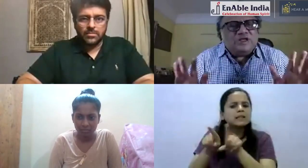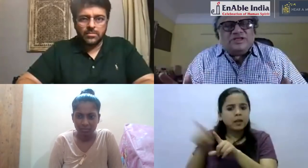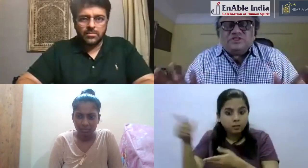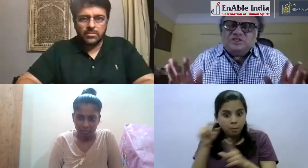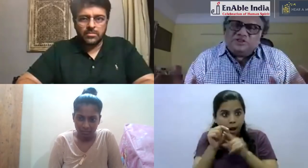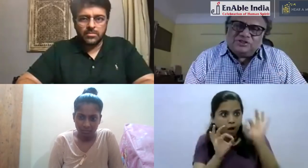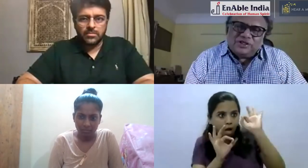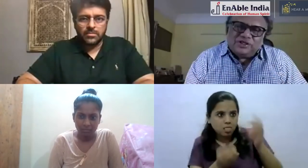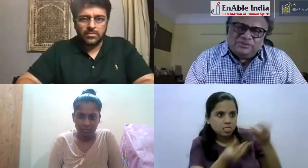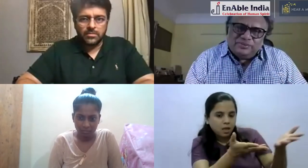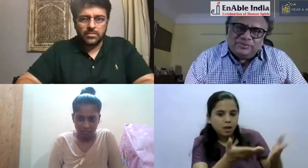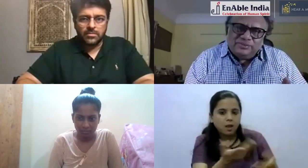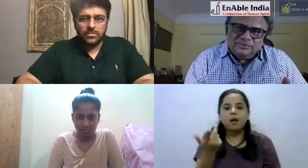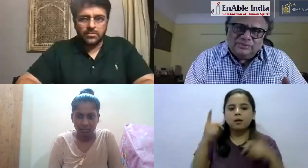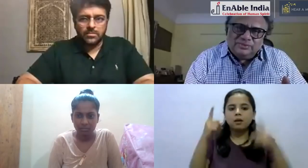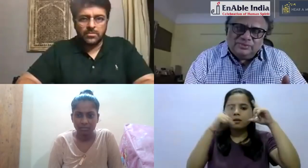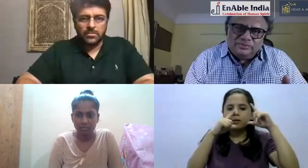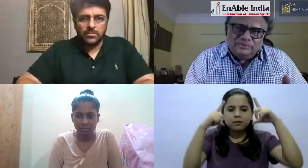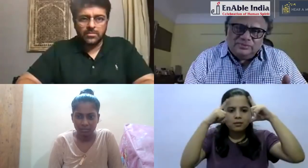The nurse is the same.